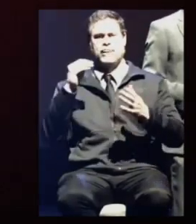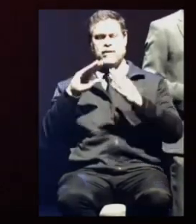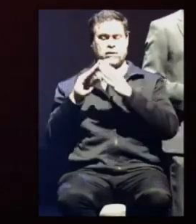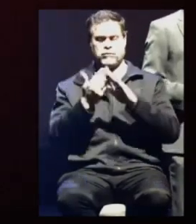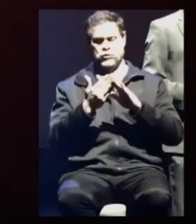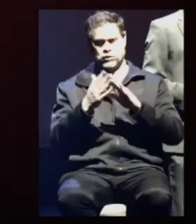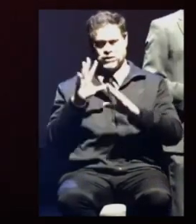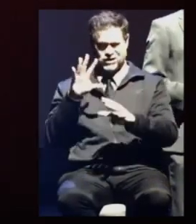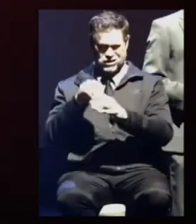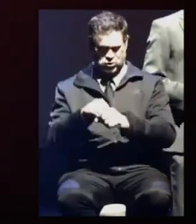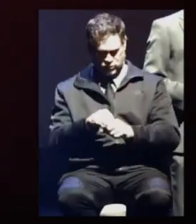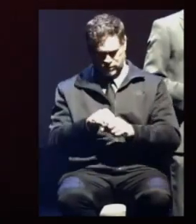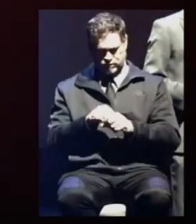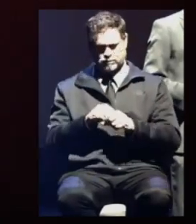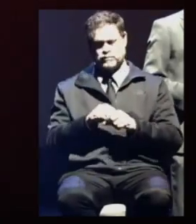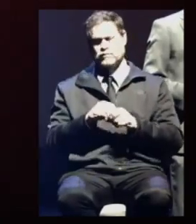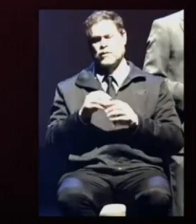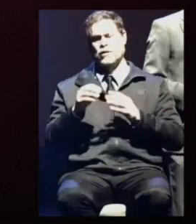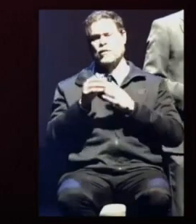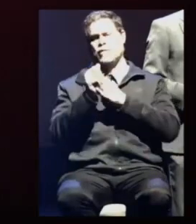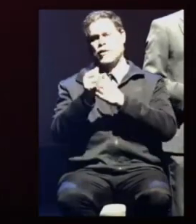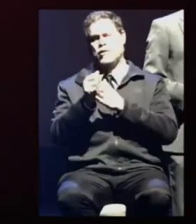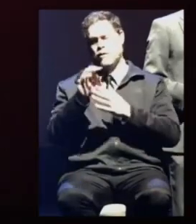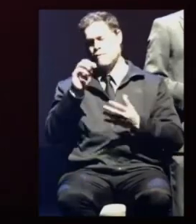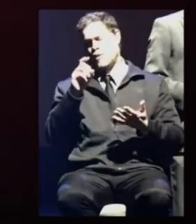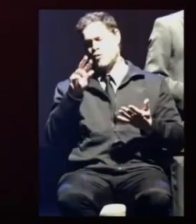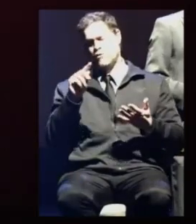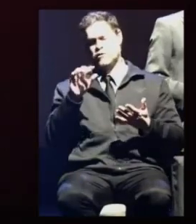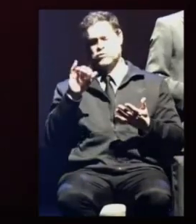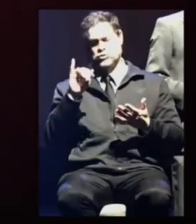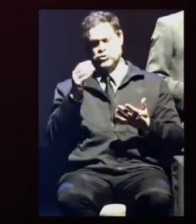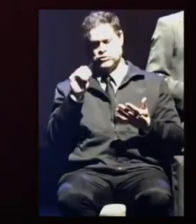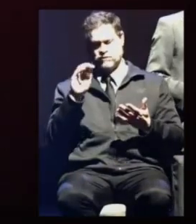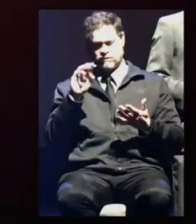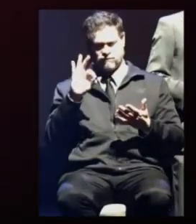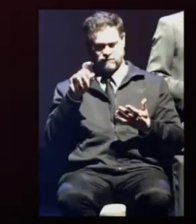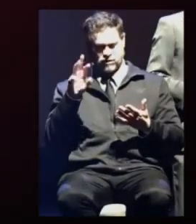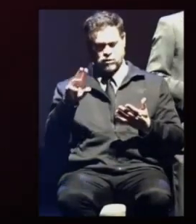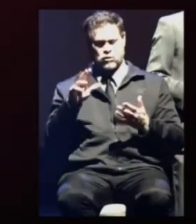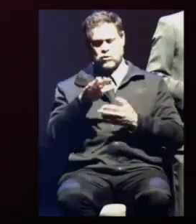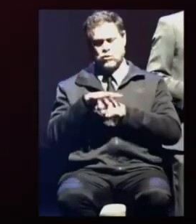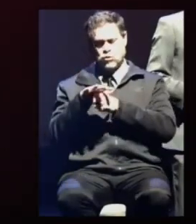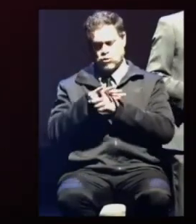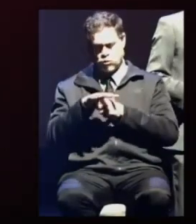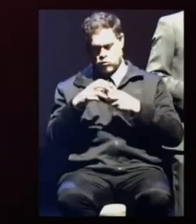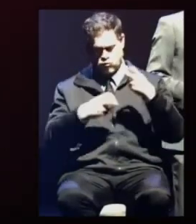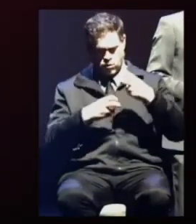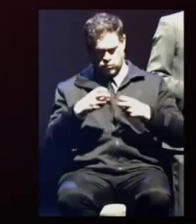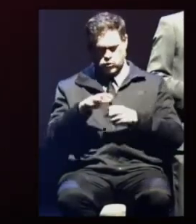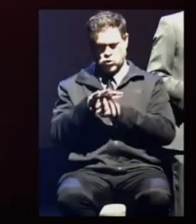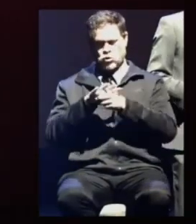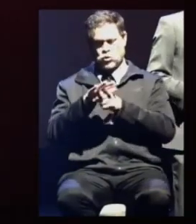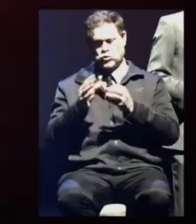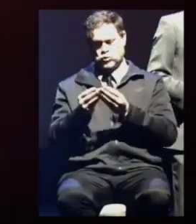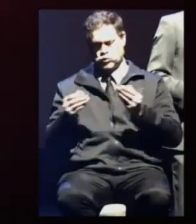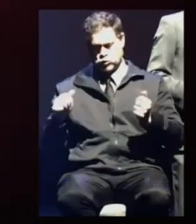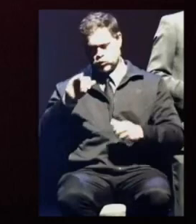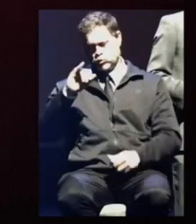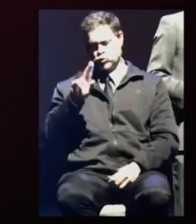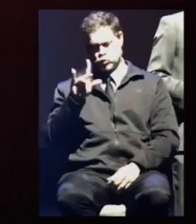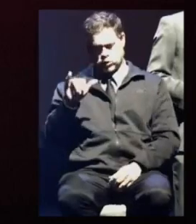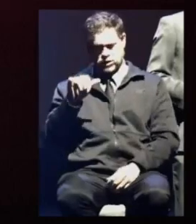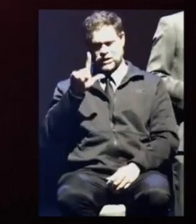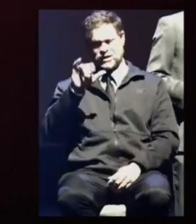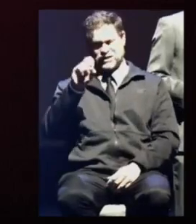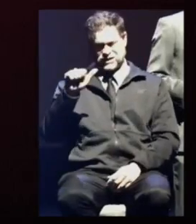and community engagement. Moderated by Jim Fallows, this Red Talk is called Local Problems, Local Solutions. Please welcome Julia,